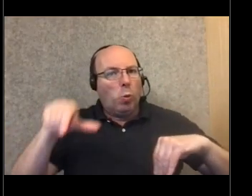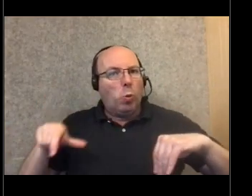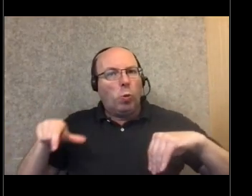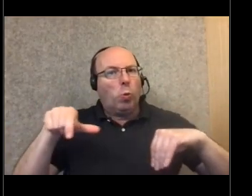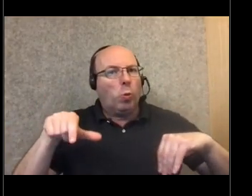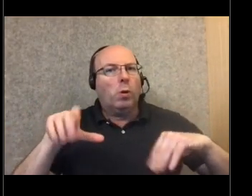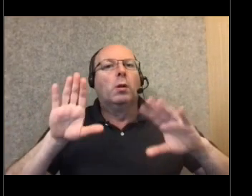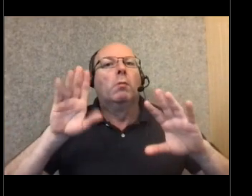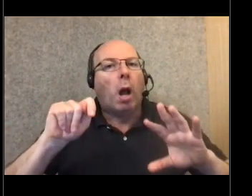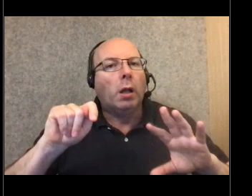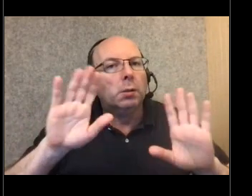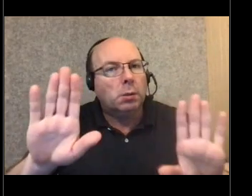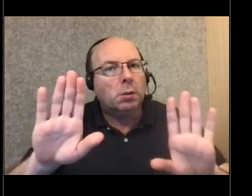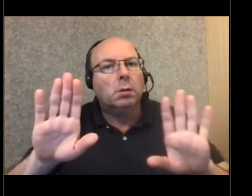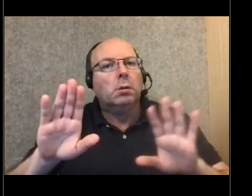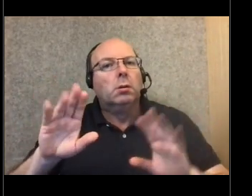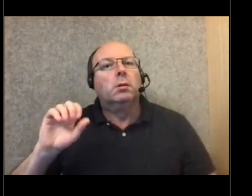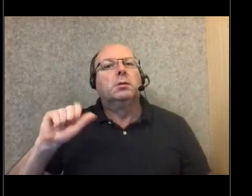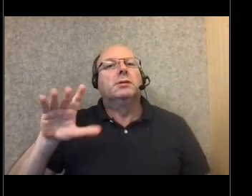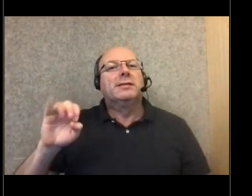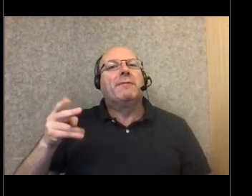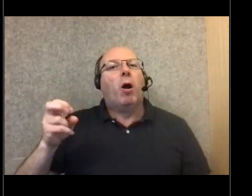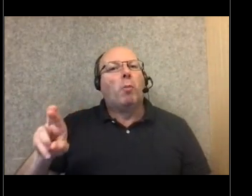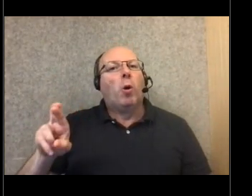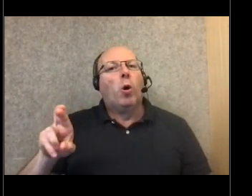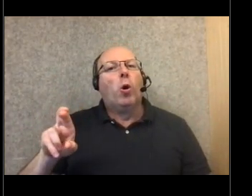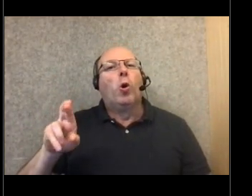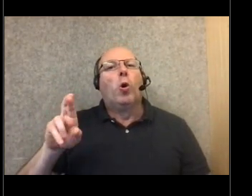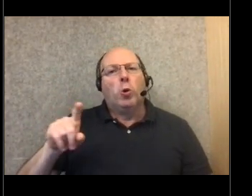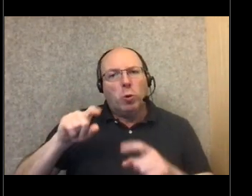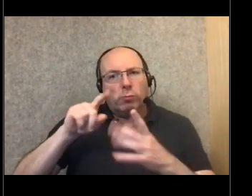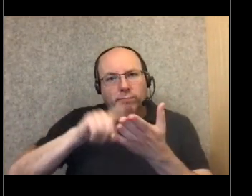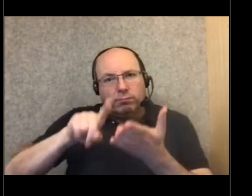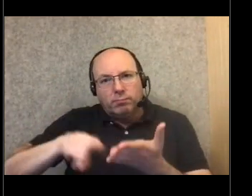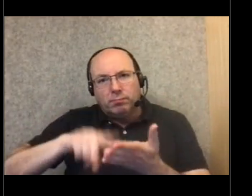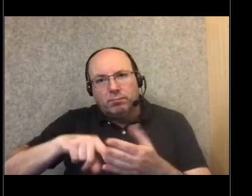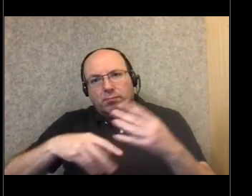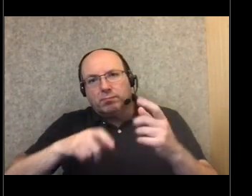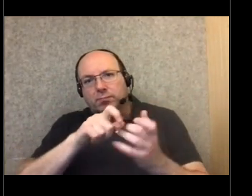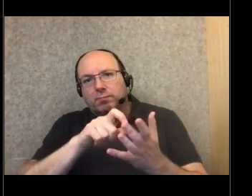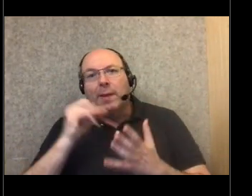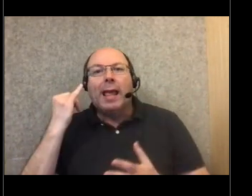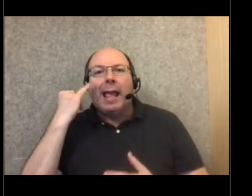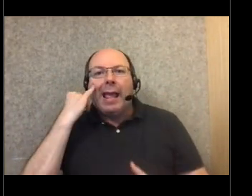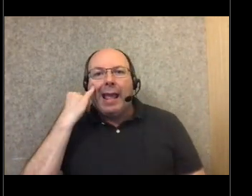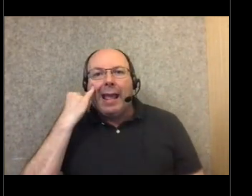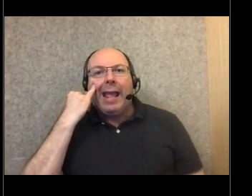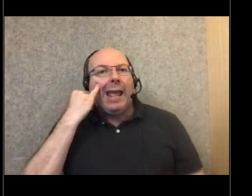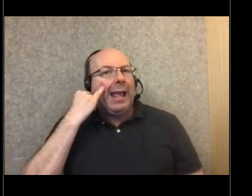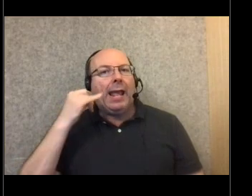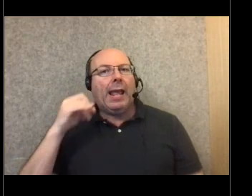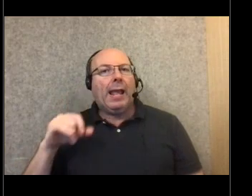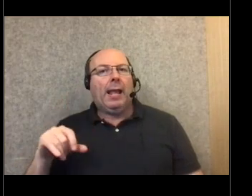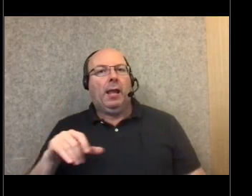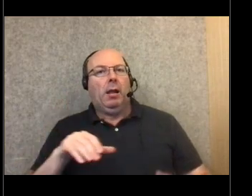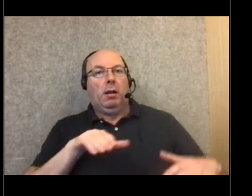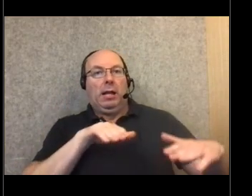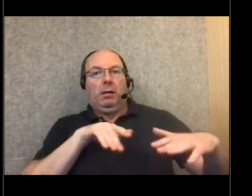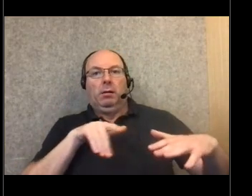please check your safe harbor for any specific provision. If the sidewalk is not part of an accessible route